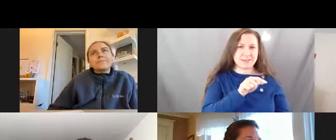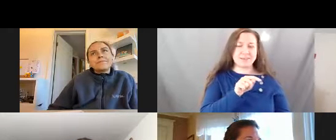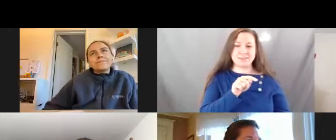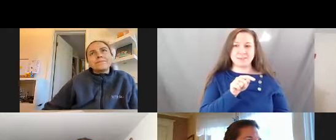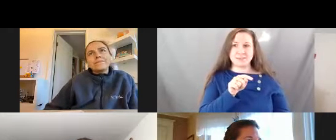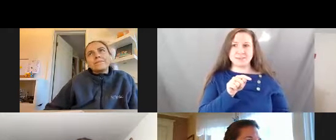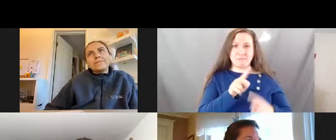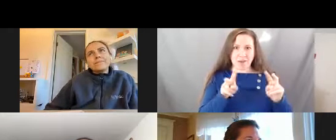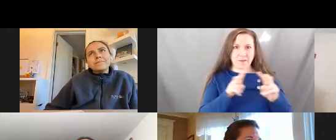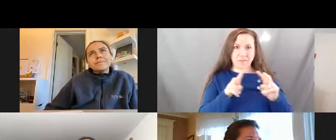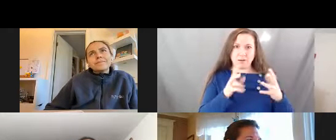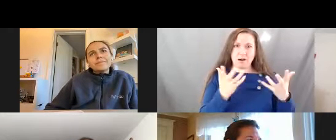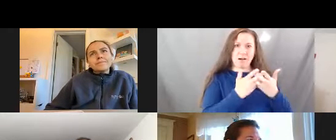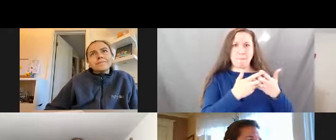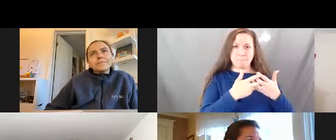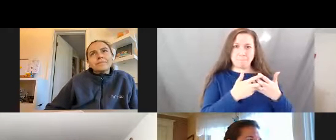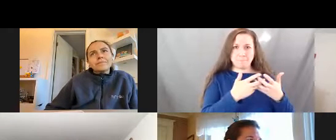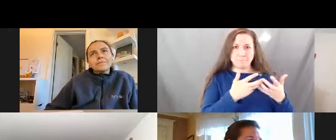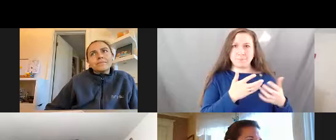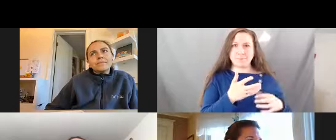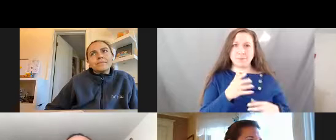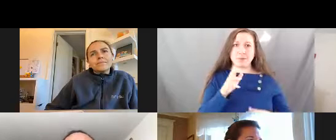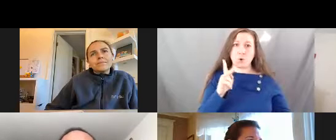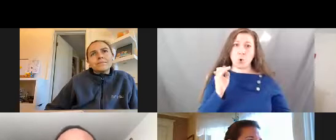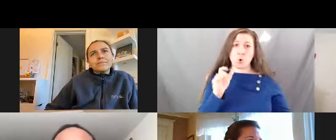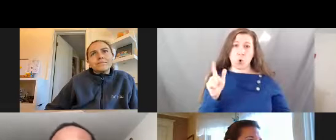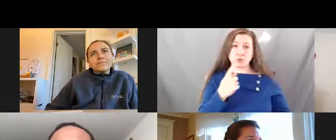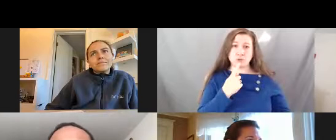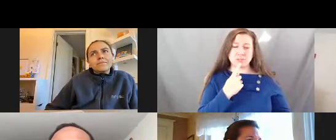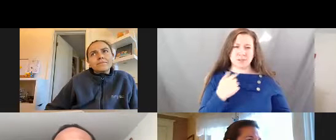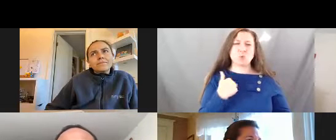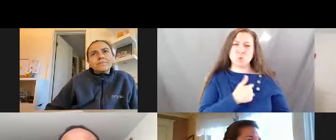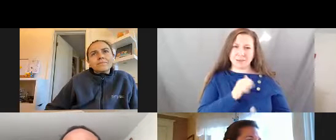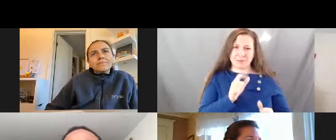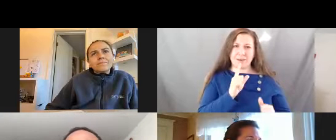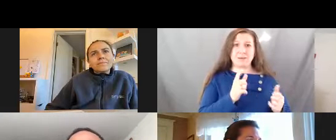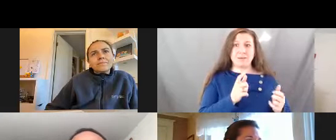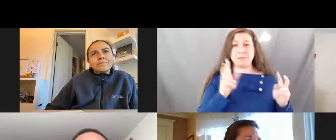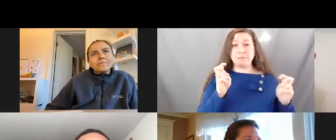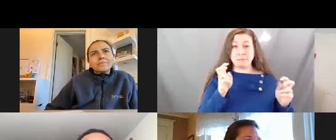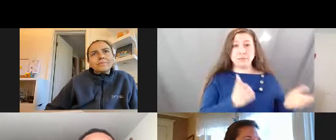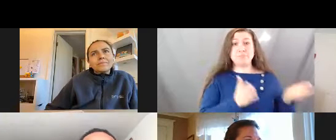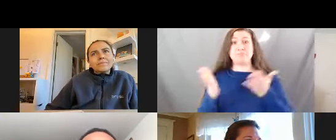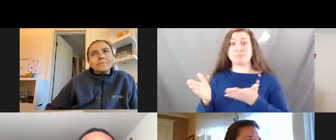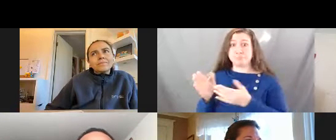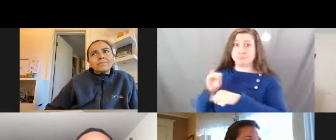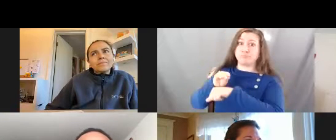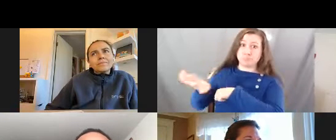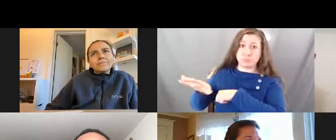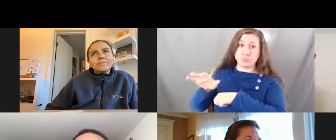they are. And as Kaushal said, I think that's something we can definitely take back to Dubai and implement it there.